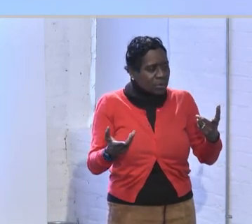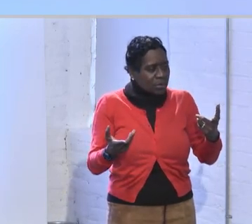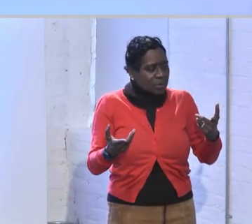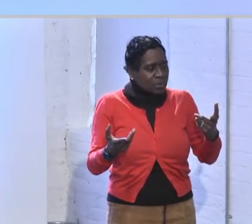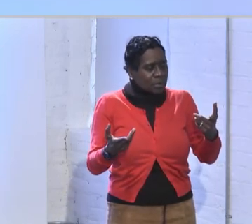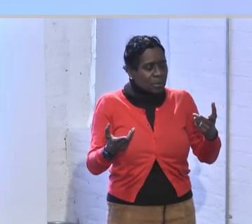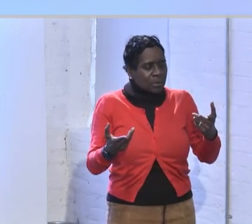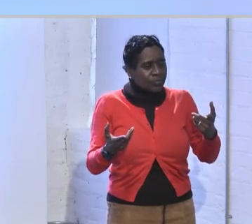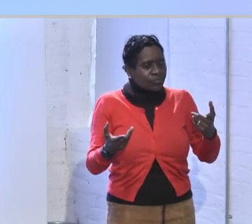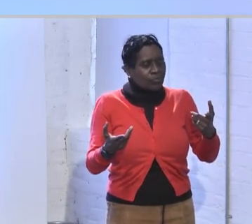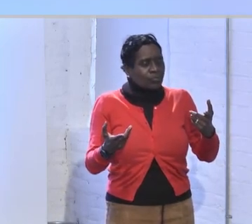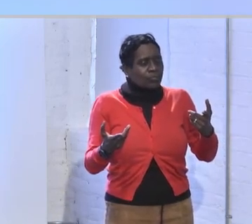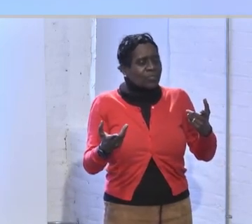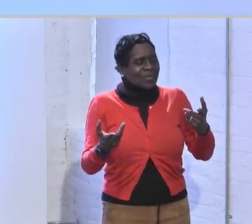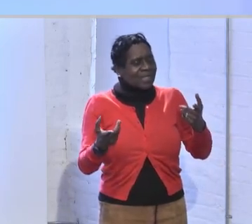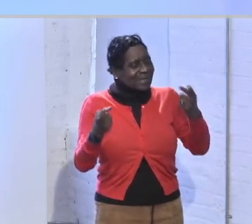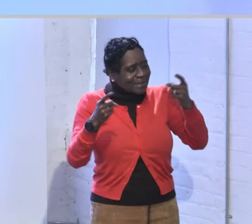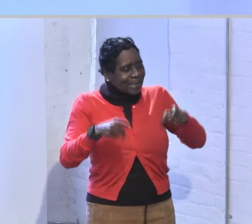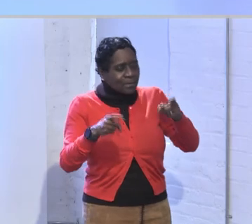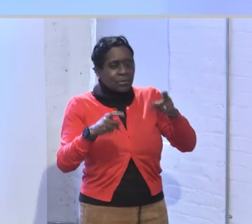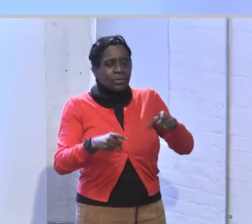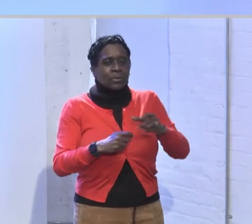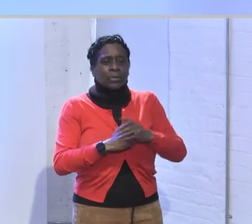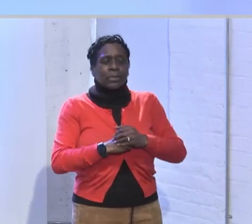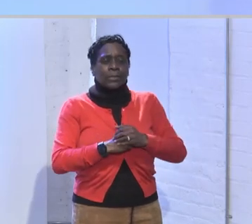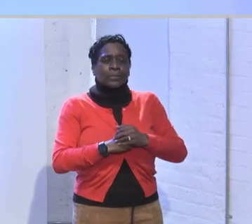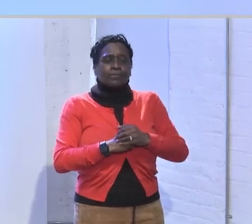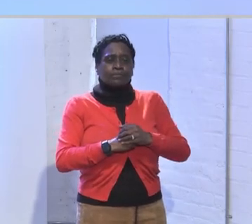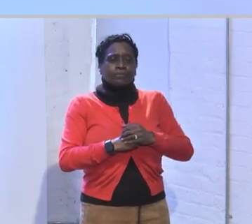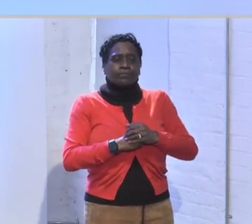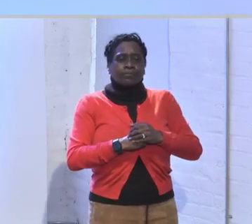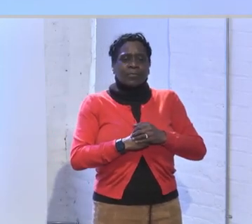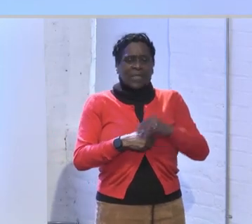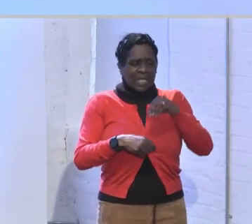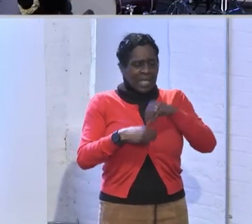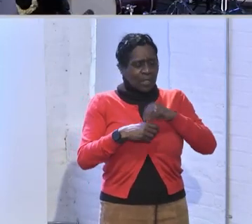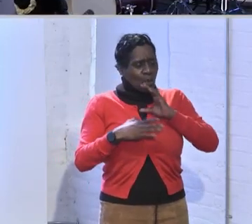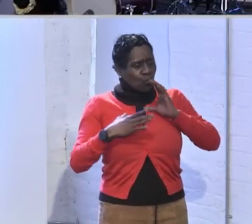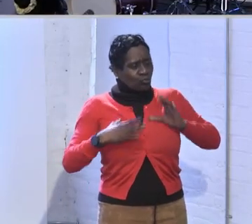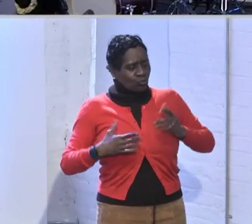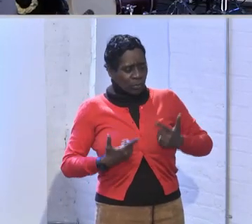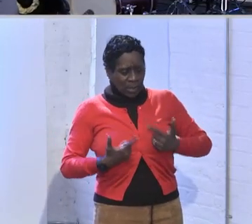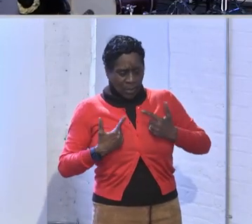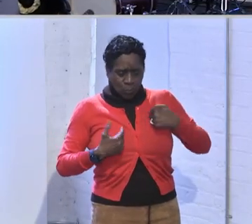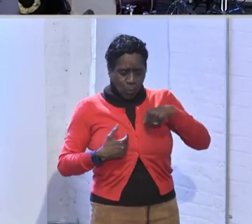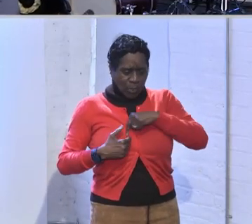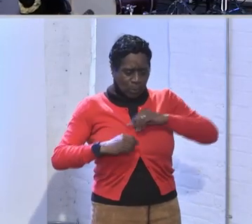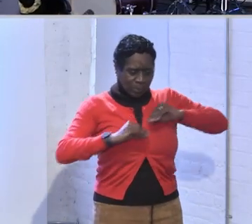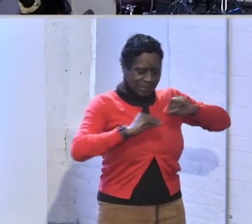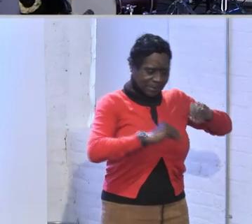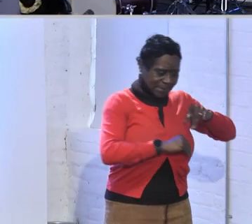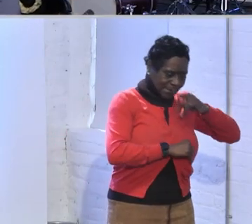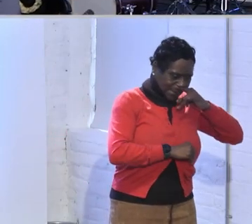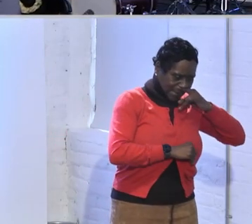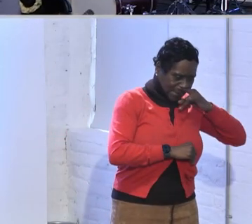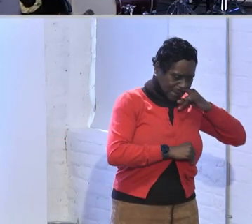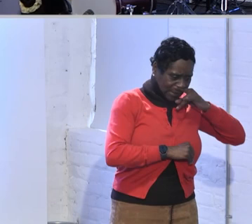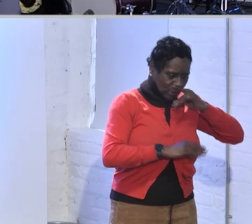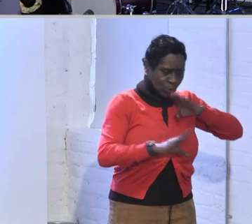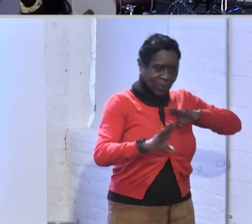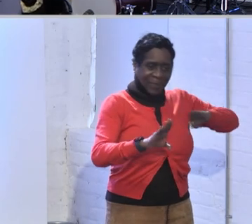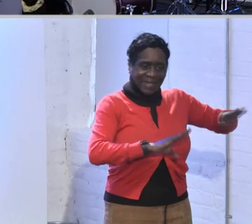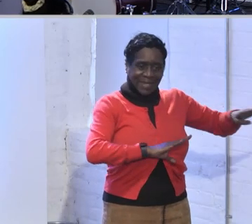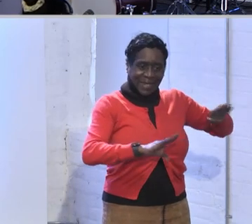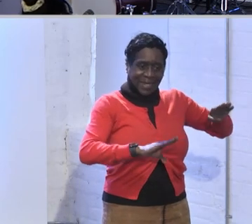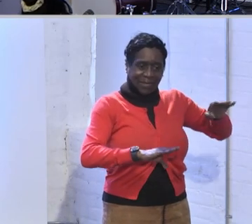have and a very dangerous place to be at in our Christianity. We don't teach children to act like